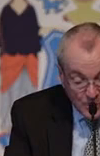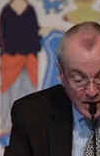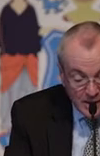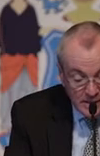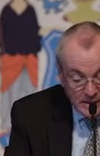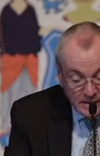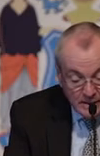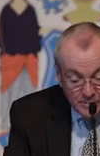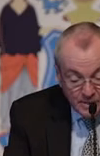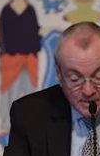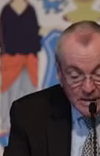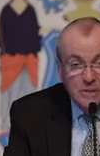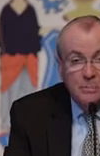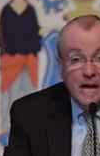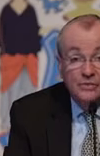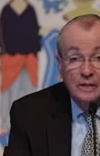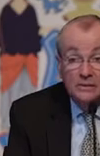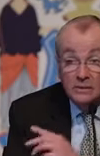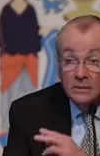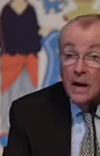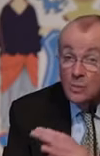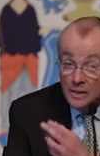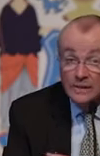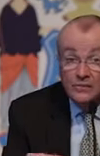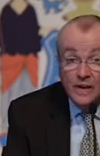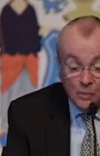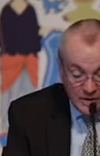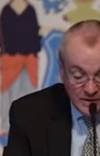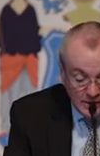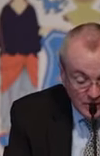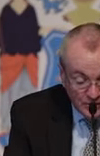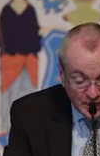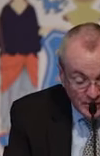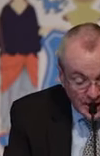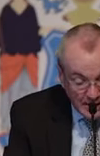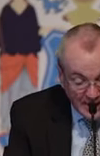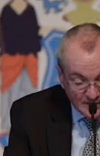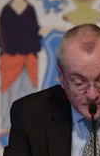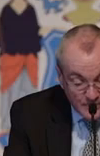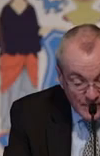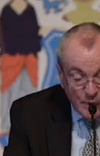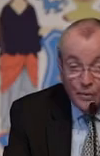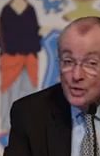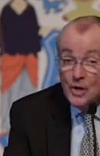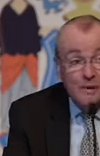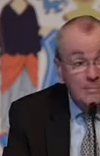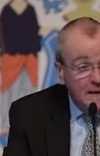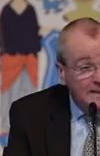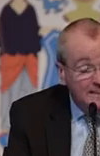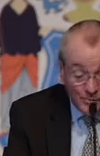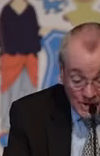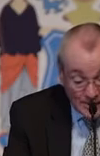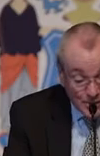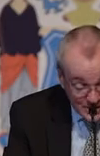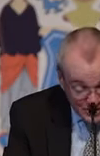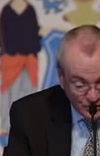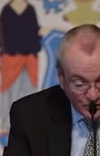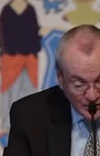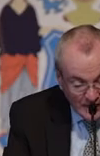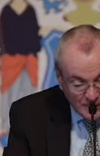and had prepared and built out capacity to, God willing, stay one step ahead of that. We were joined by many, and we